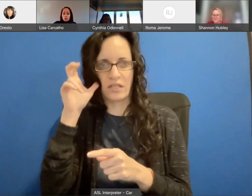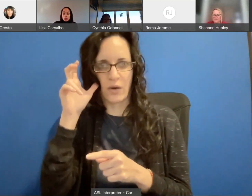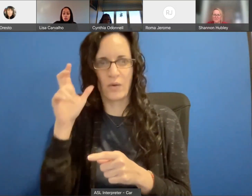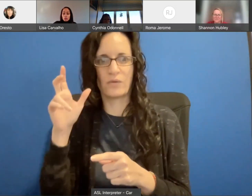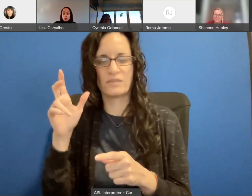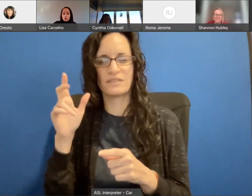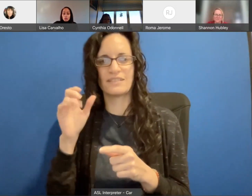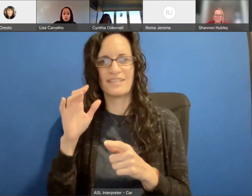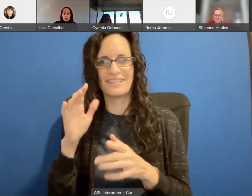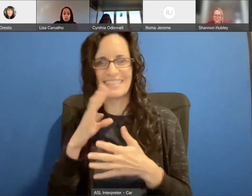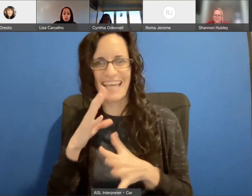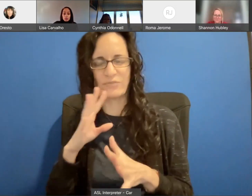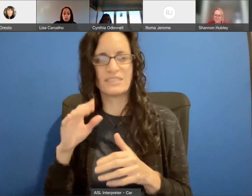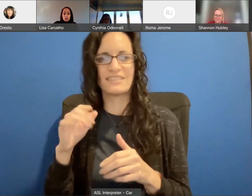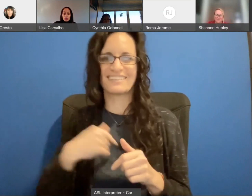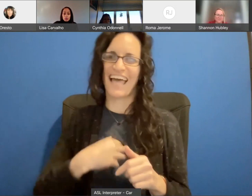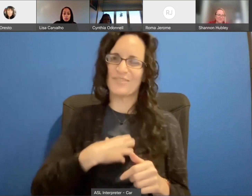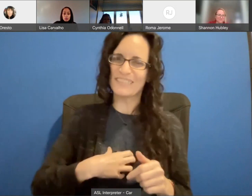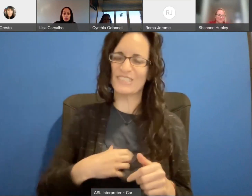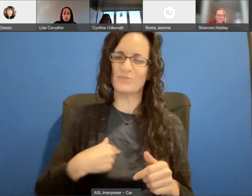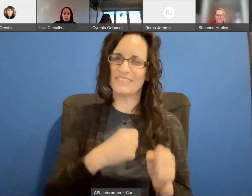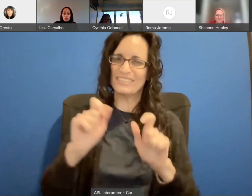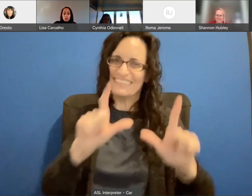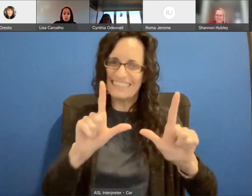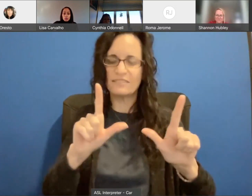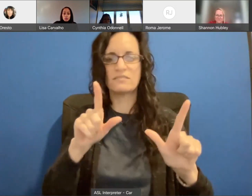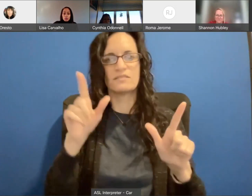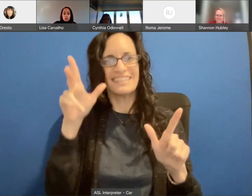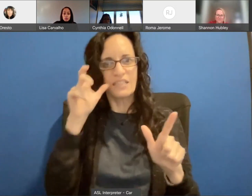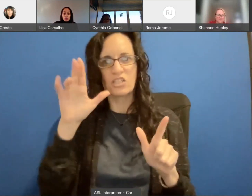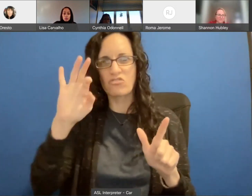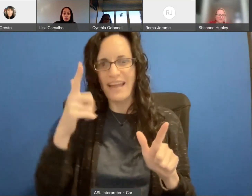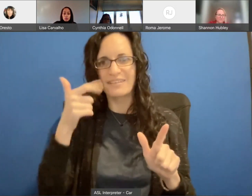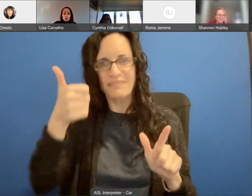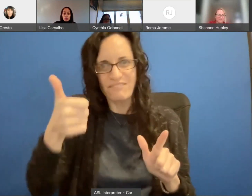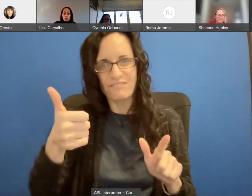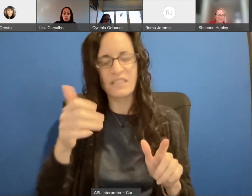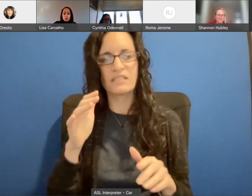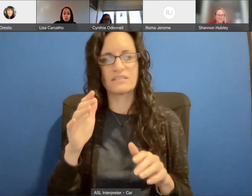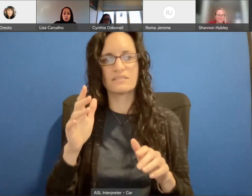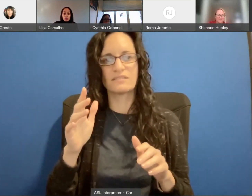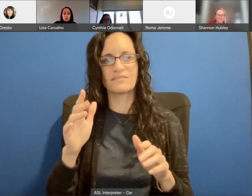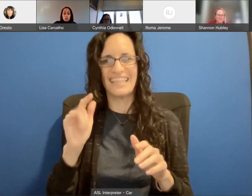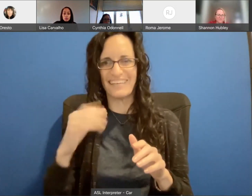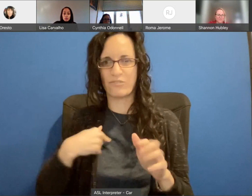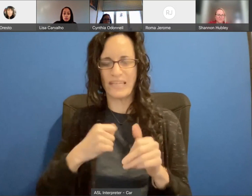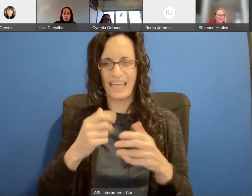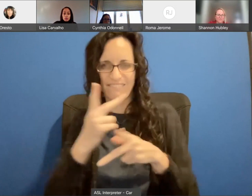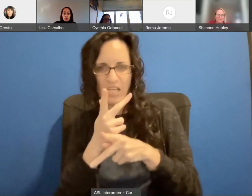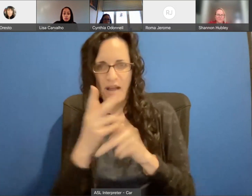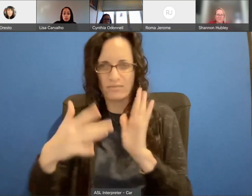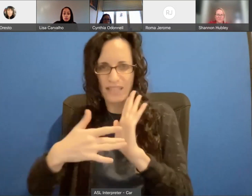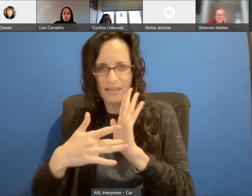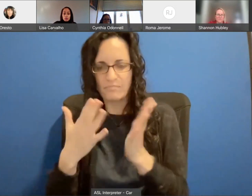wish you could really hear Craig in his own words. If we can get it sorted by next time, we can replay it. So there's a couple of really important